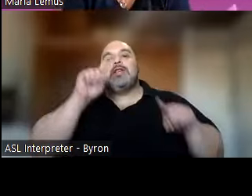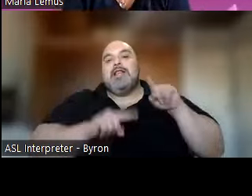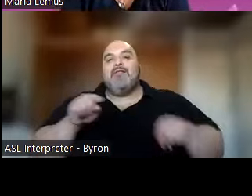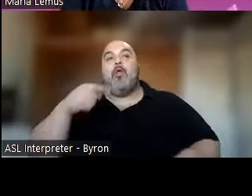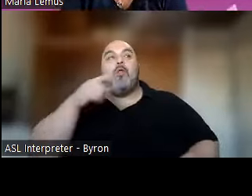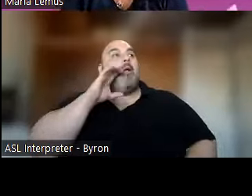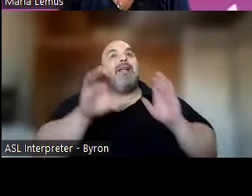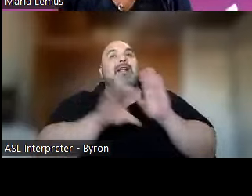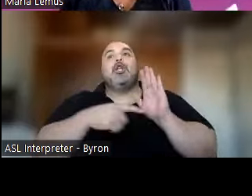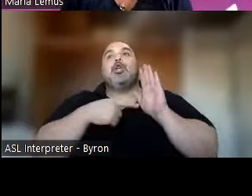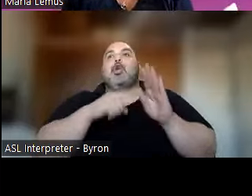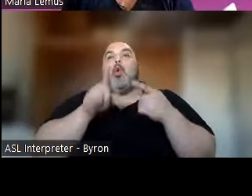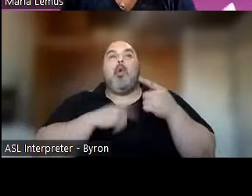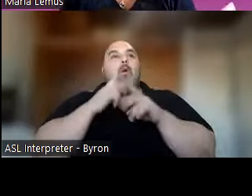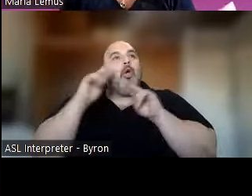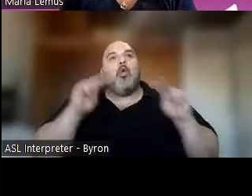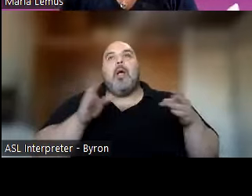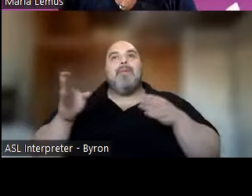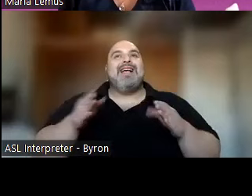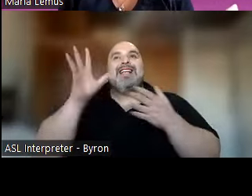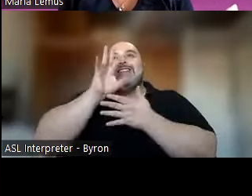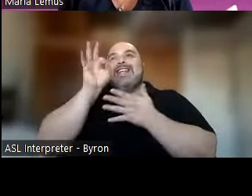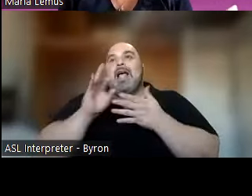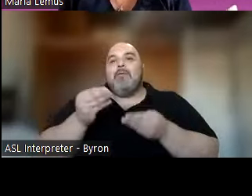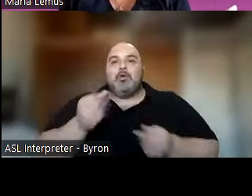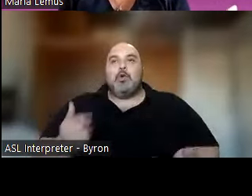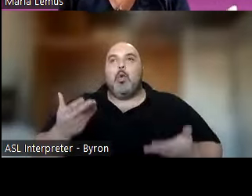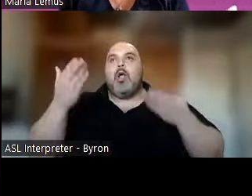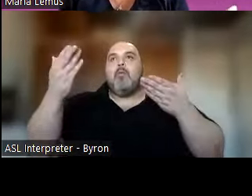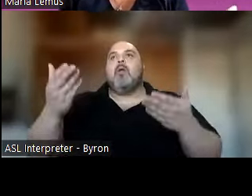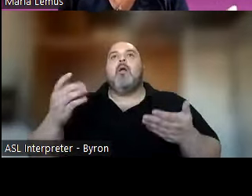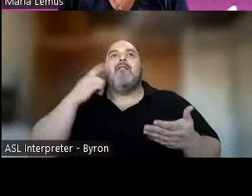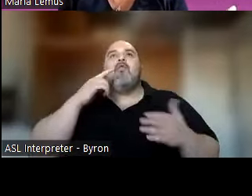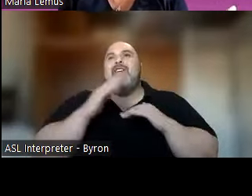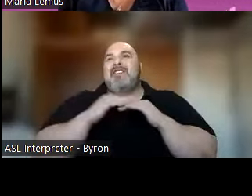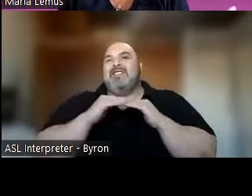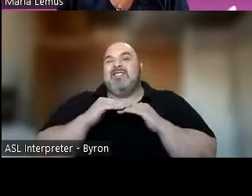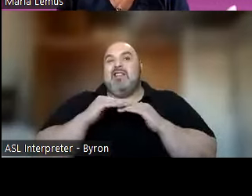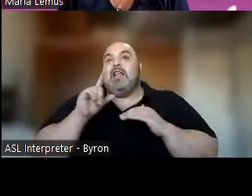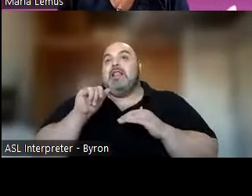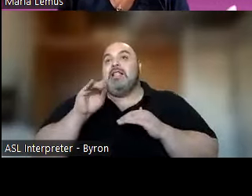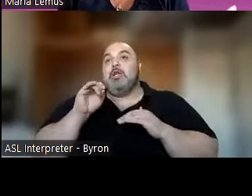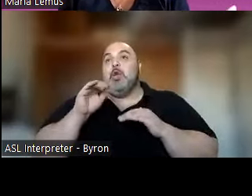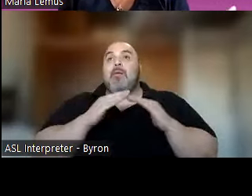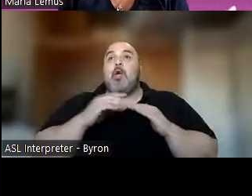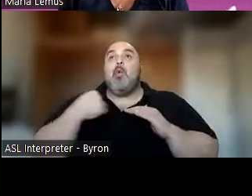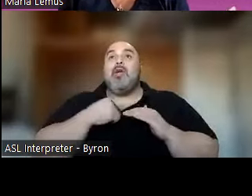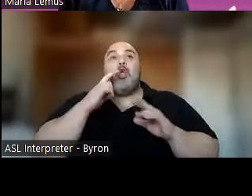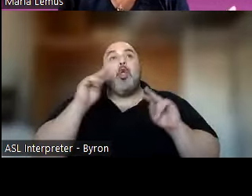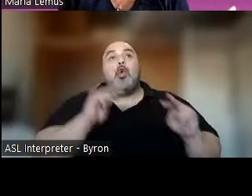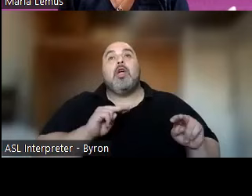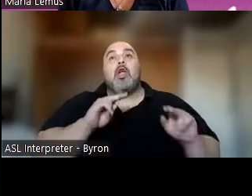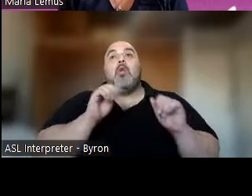how when we look at plans and options and solutions and recommendations for at least the Latino community, we have to look at it with an